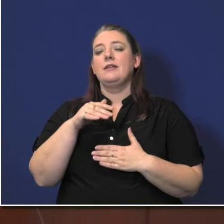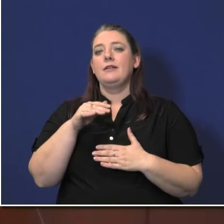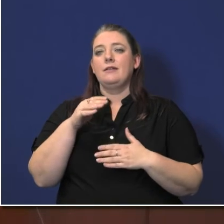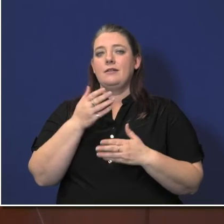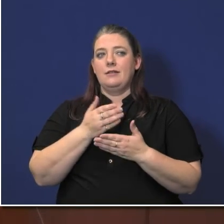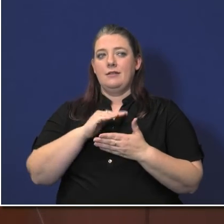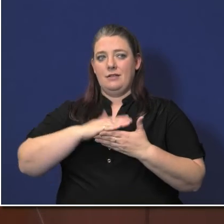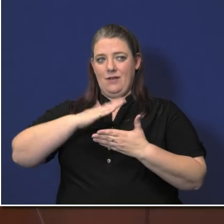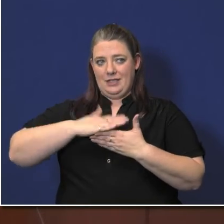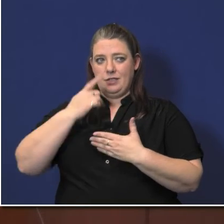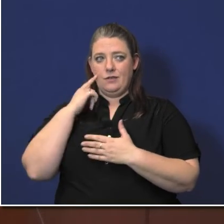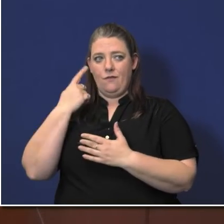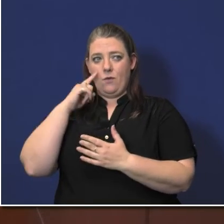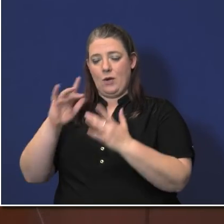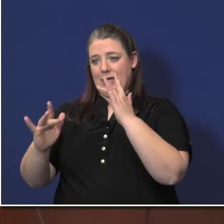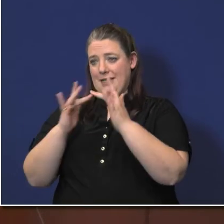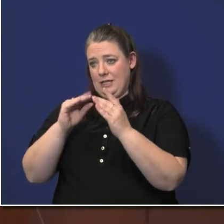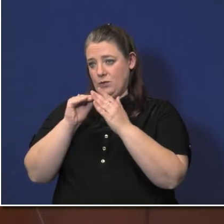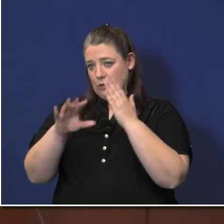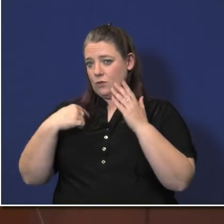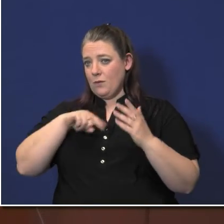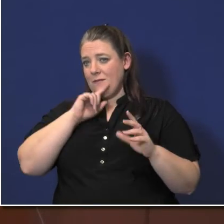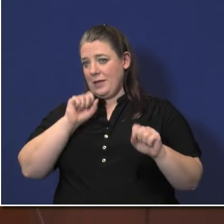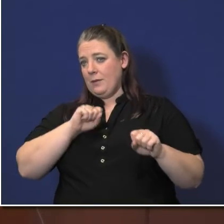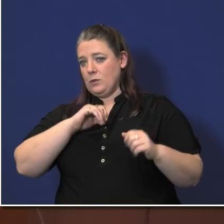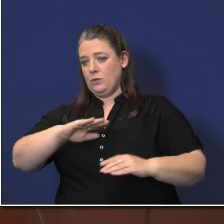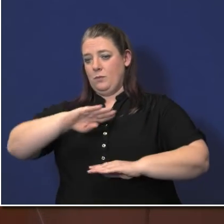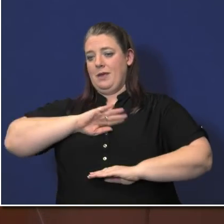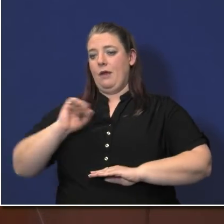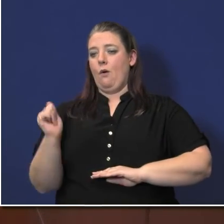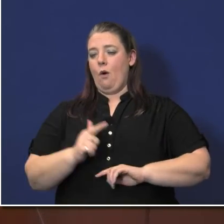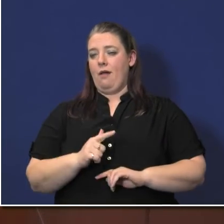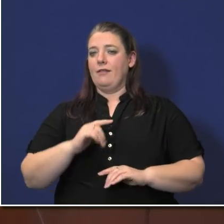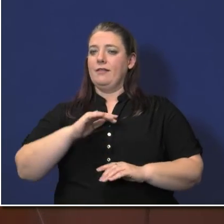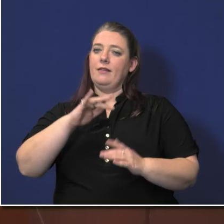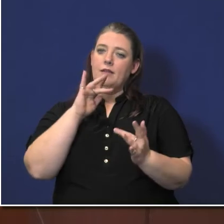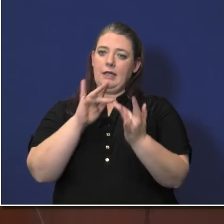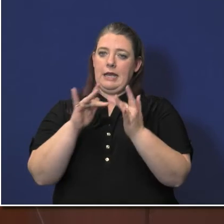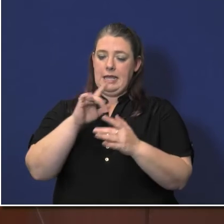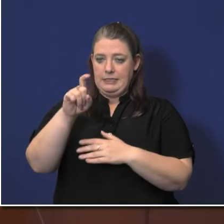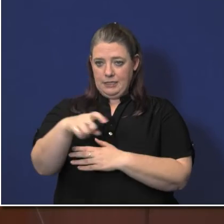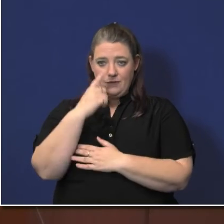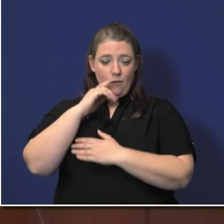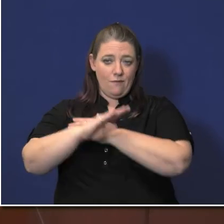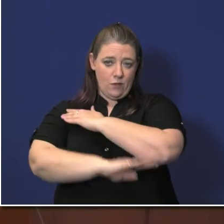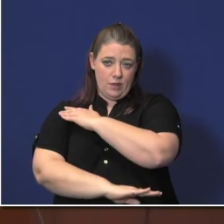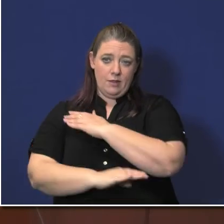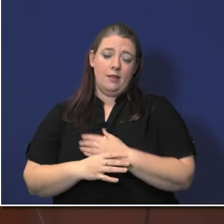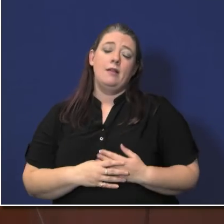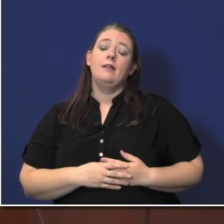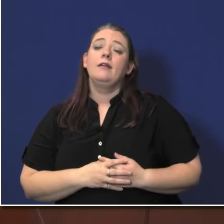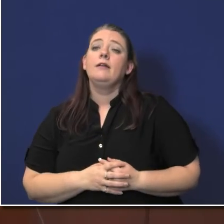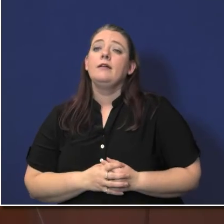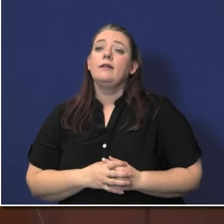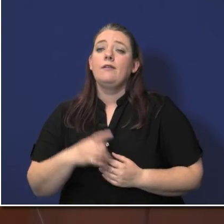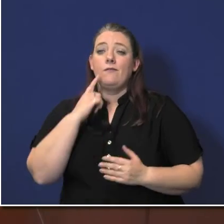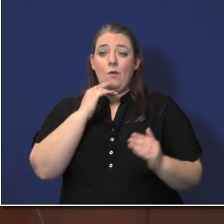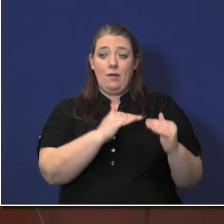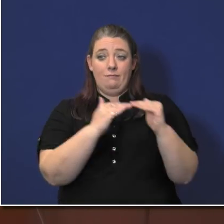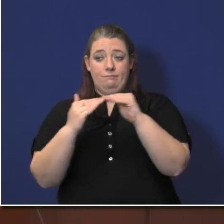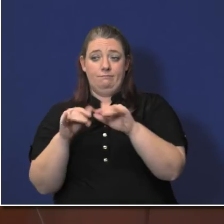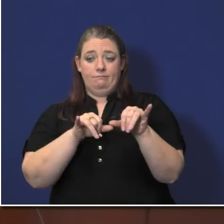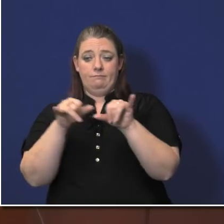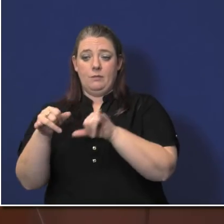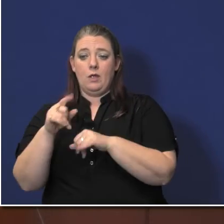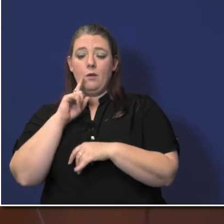fall to our Connect students. So we've been able to meet all of the Connect needs this fall. In parallel with that, we also worked